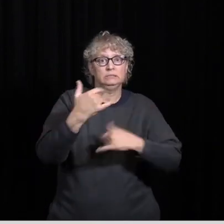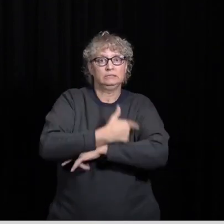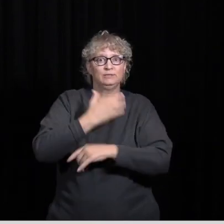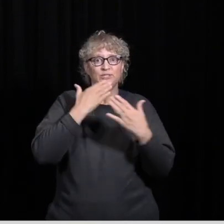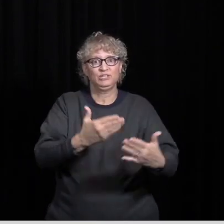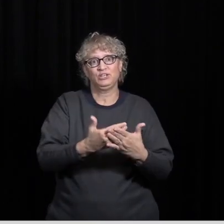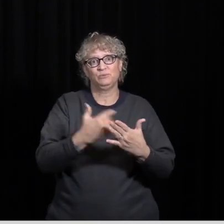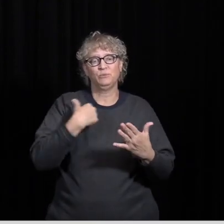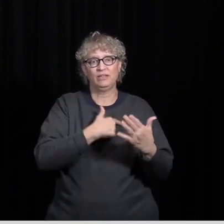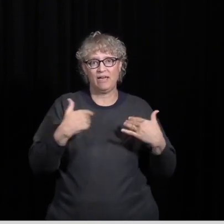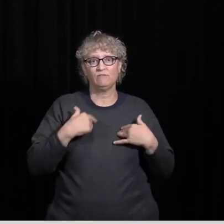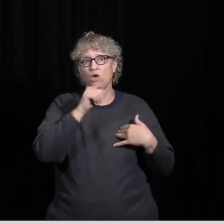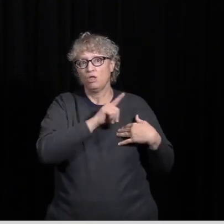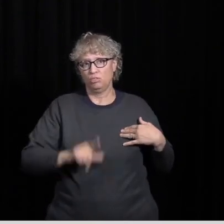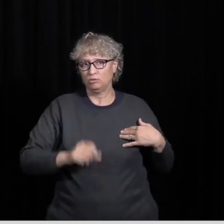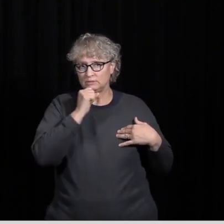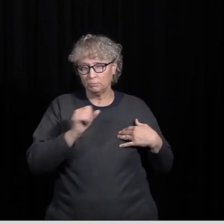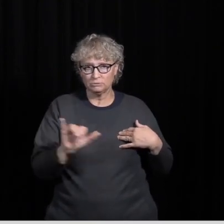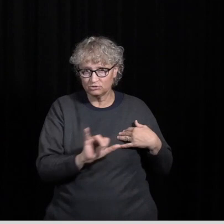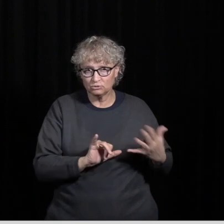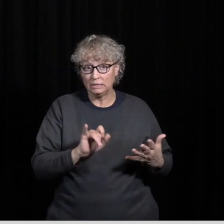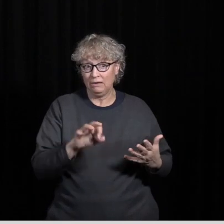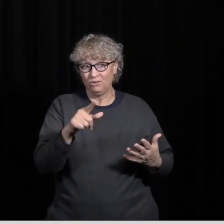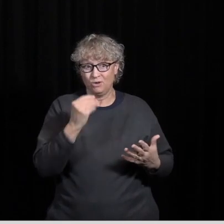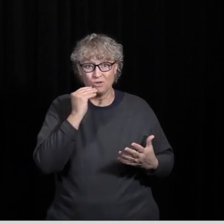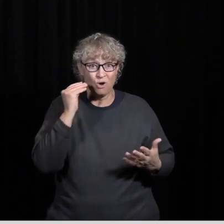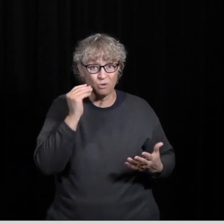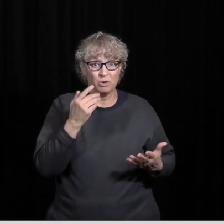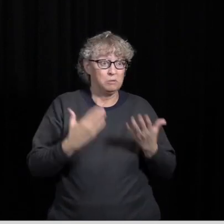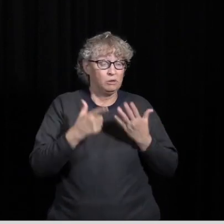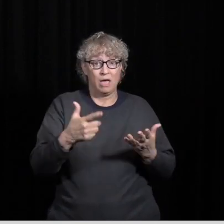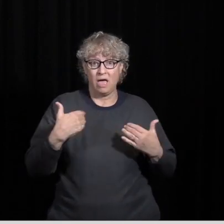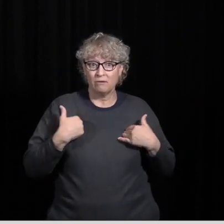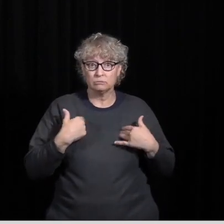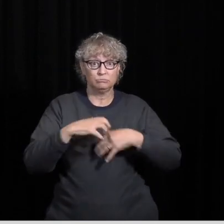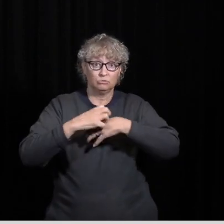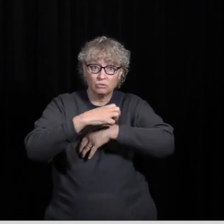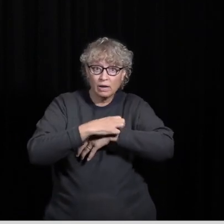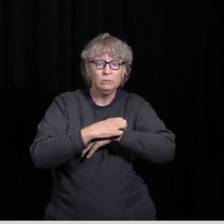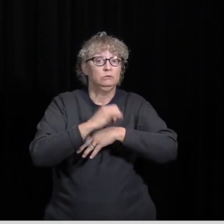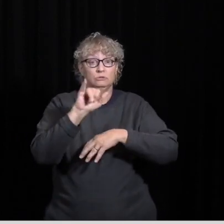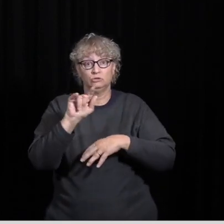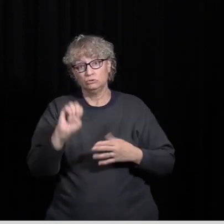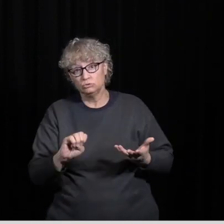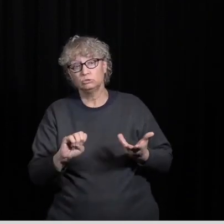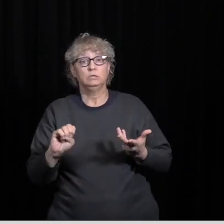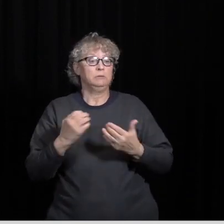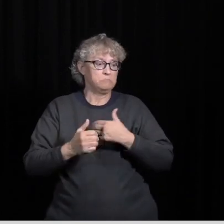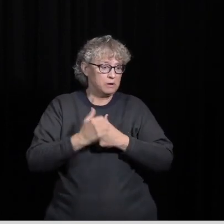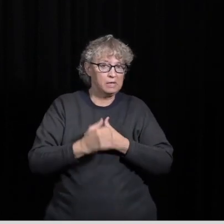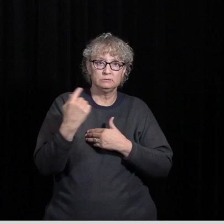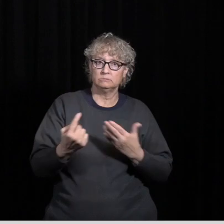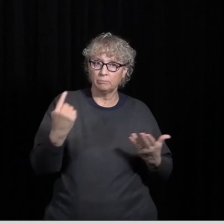going to do Lord's Supper too. So if you're joining us online at home, grab some grape juice or something to drink. Some bread,